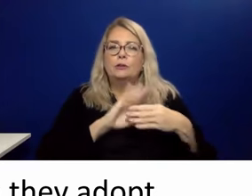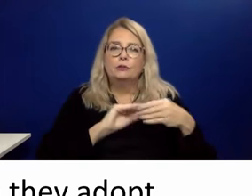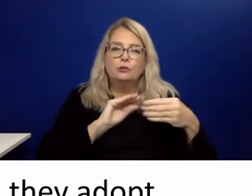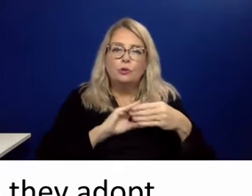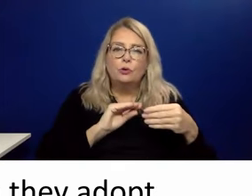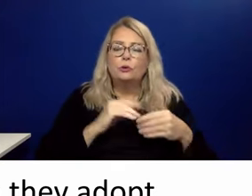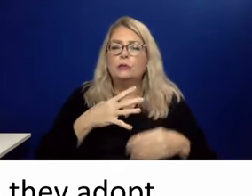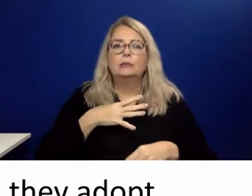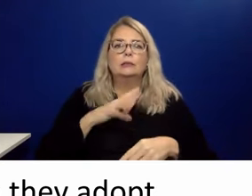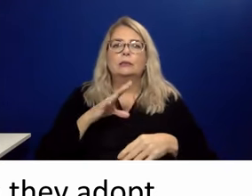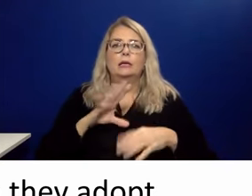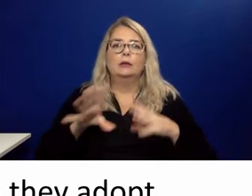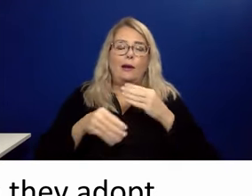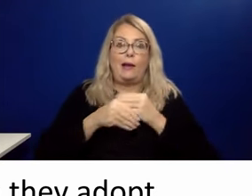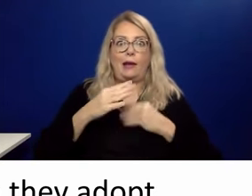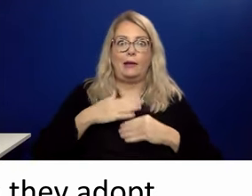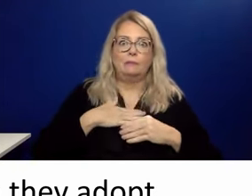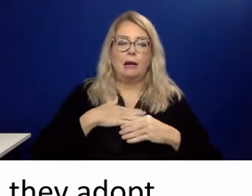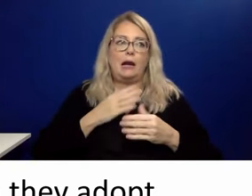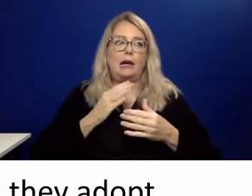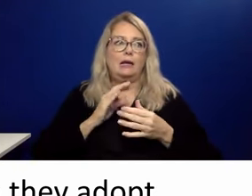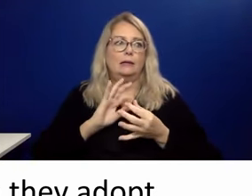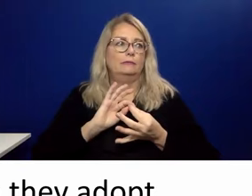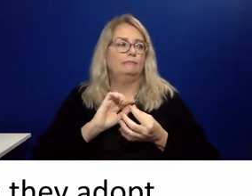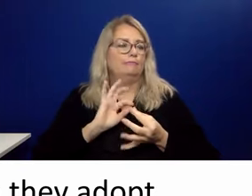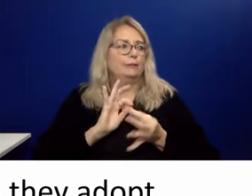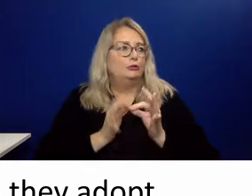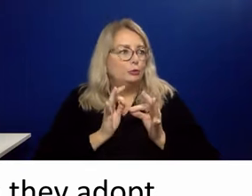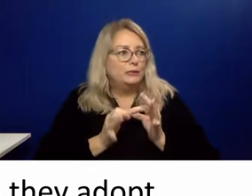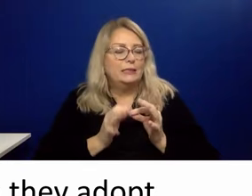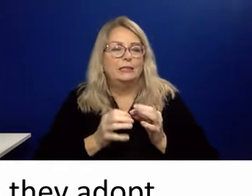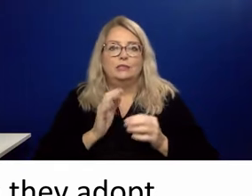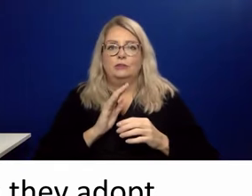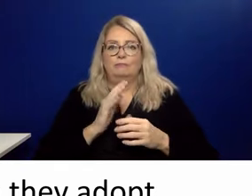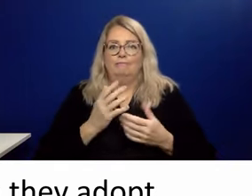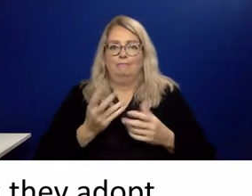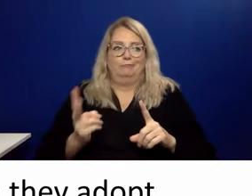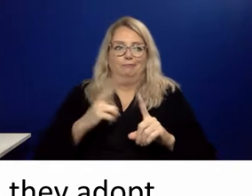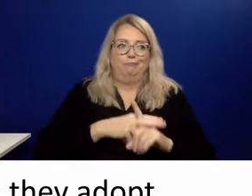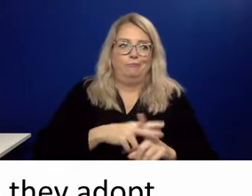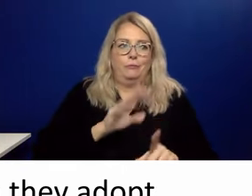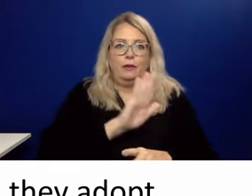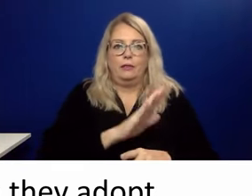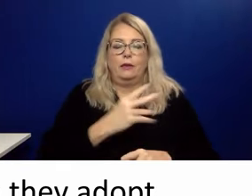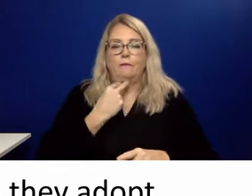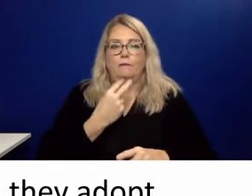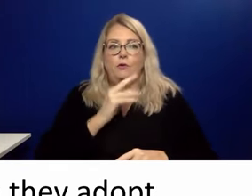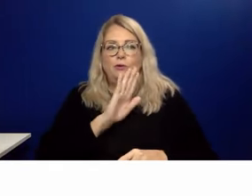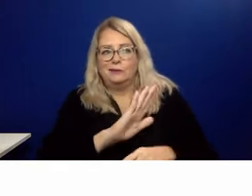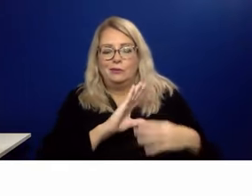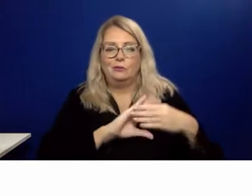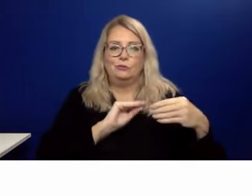my interpretation on their voices. So this is a constant reflection back and forth in